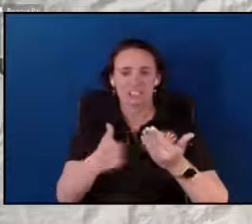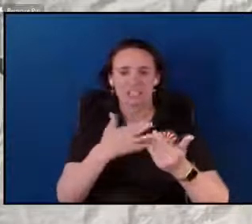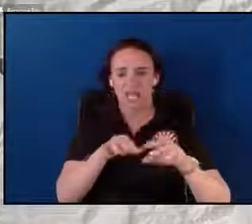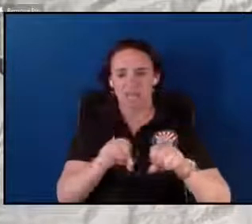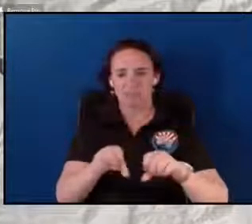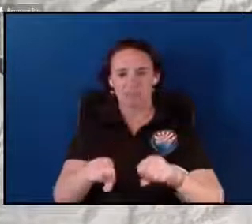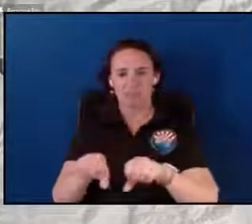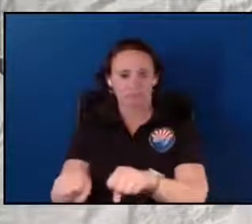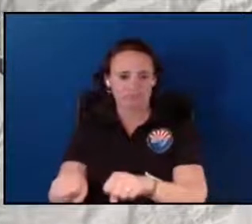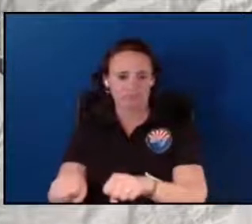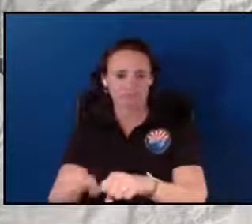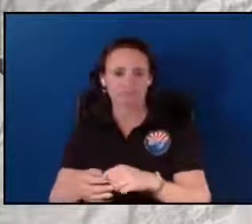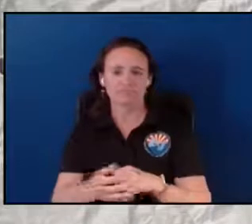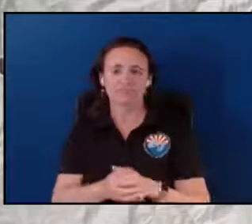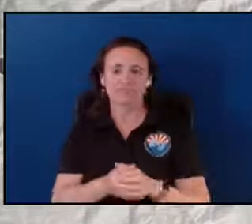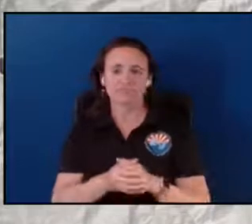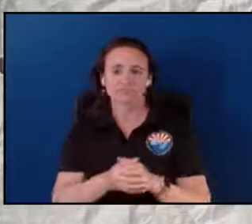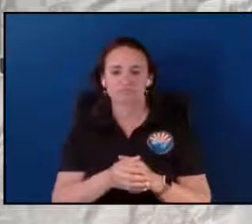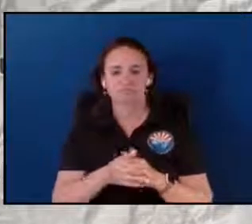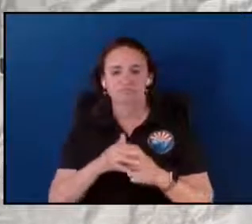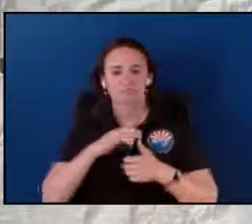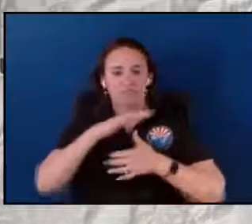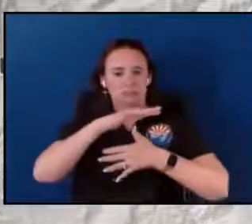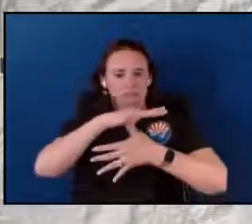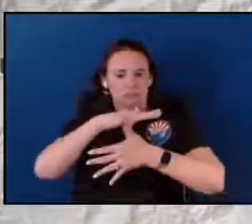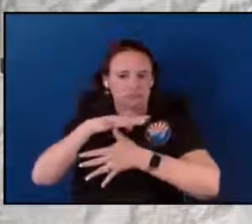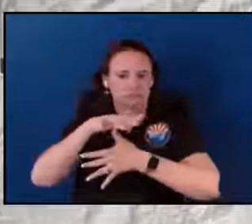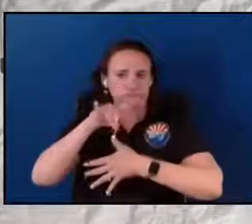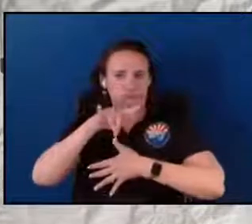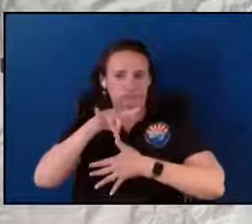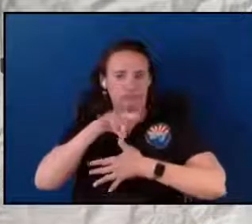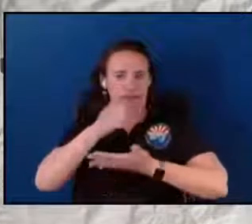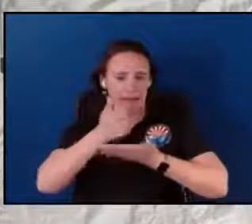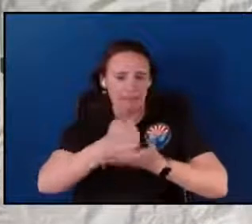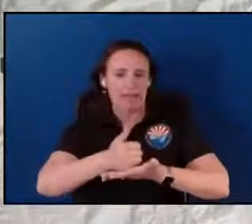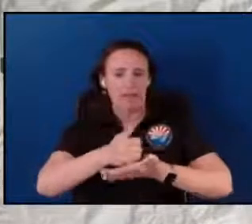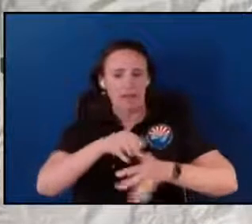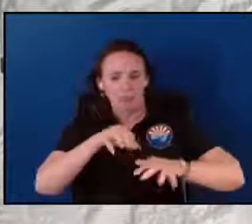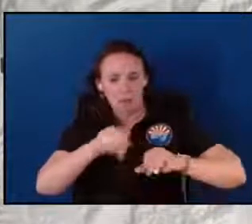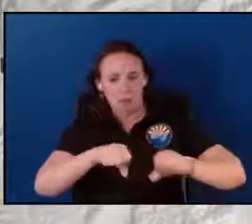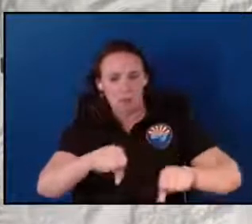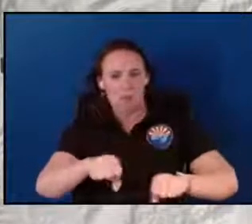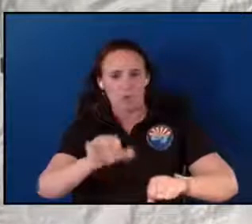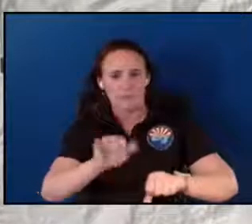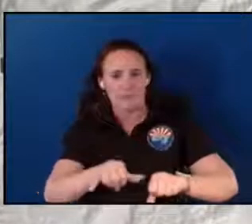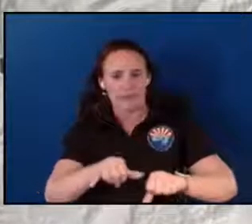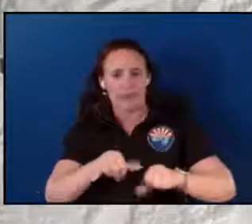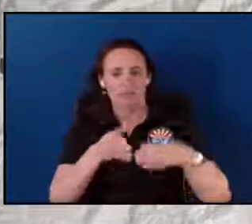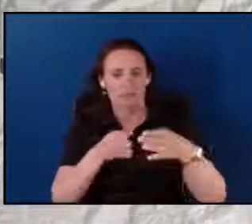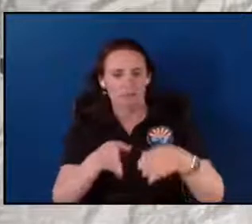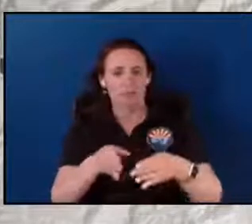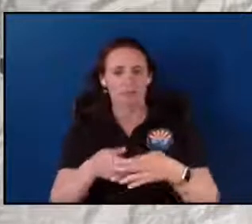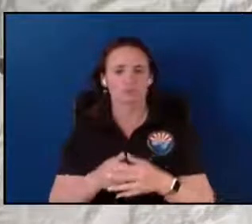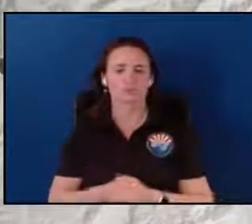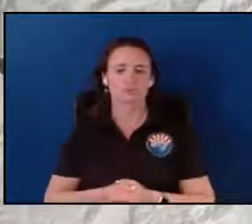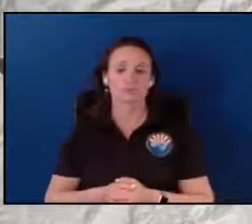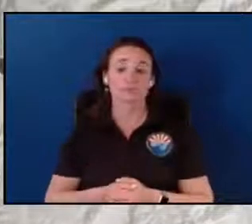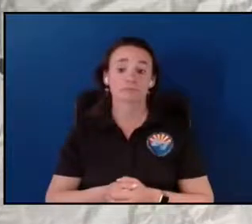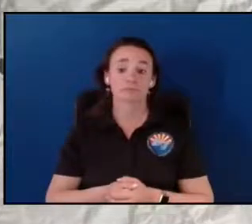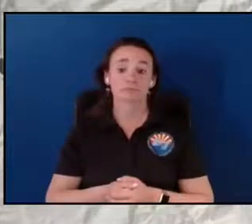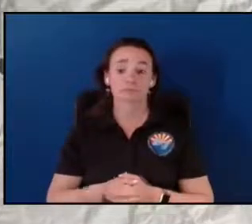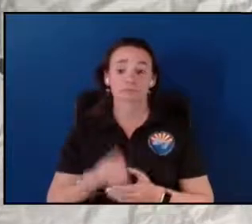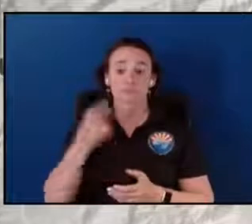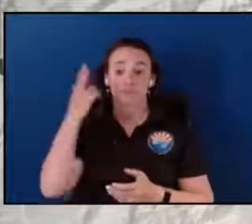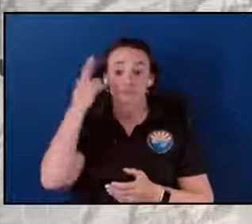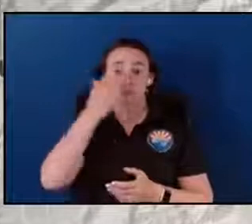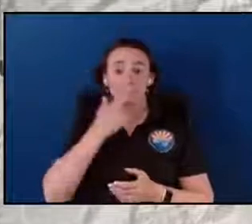have plenty of aircraft helping them hold that 82 Alpha Delta Road. And so the reason for that was